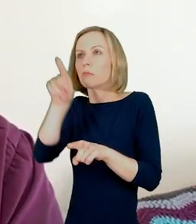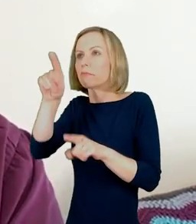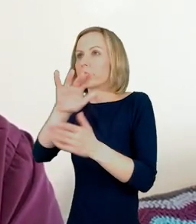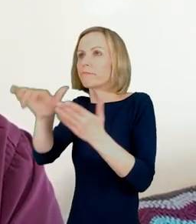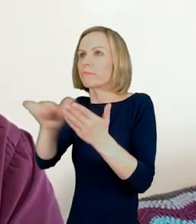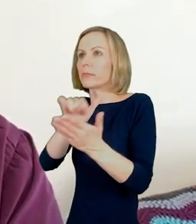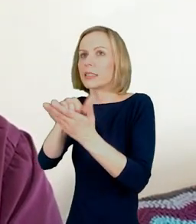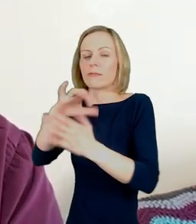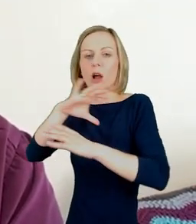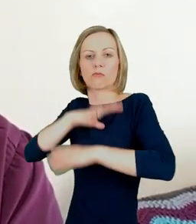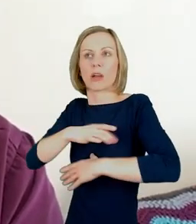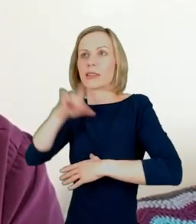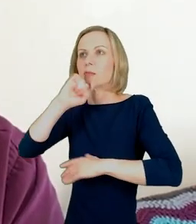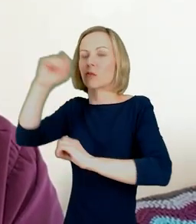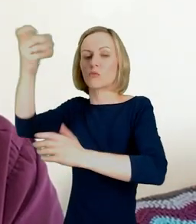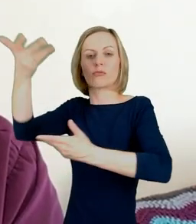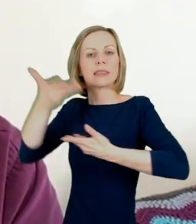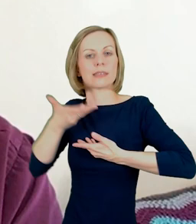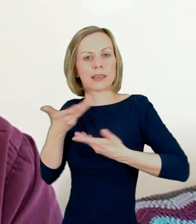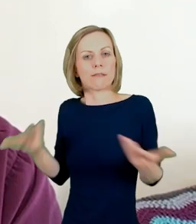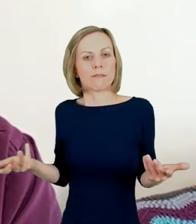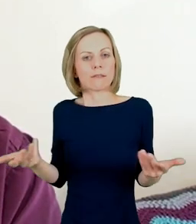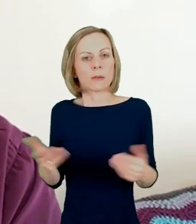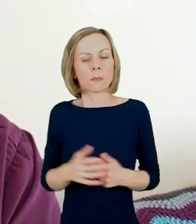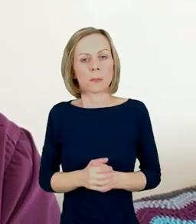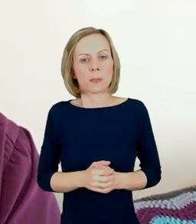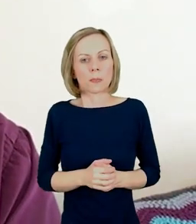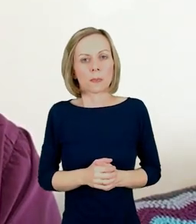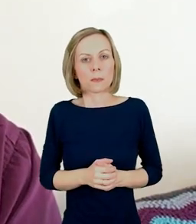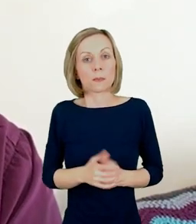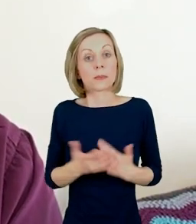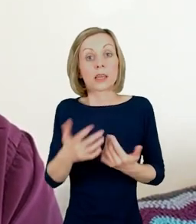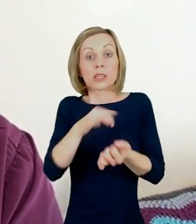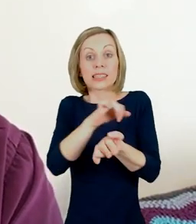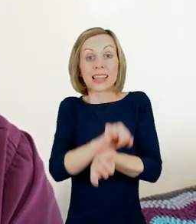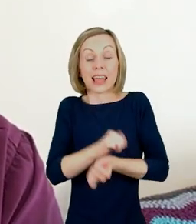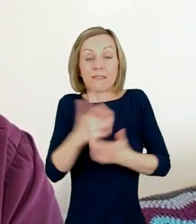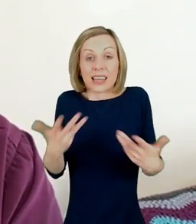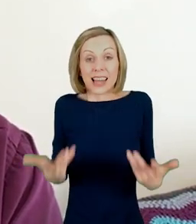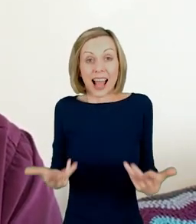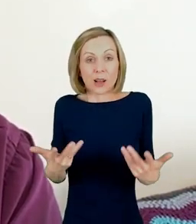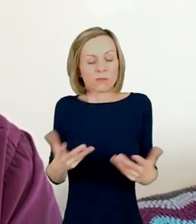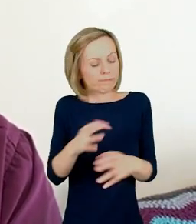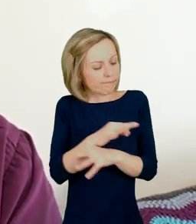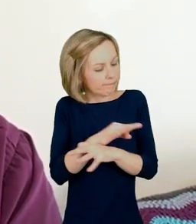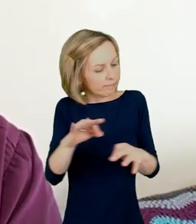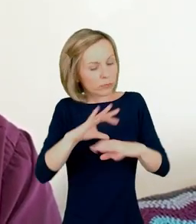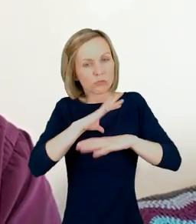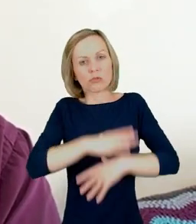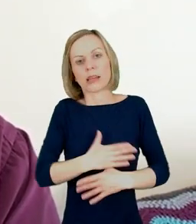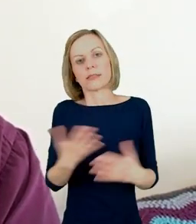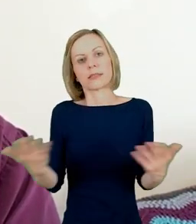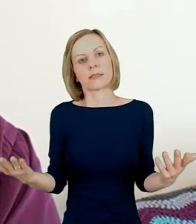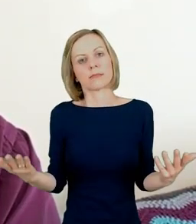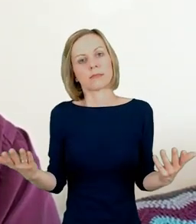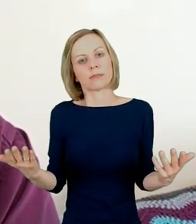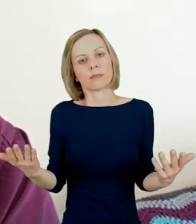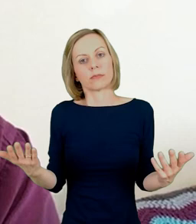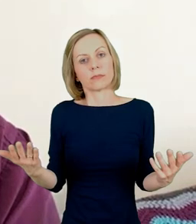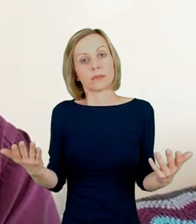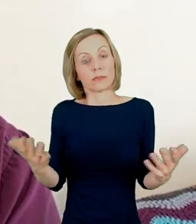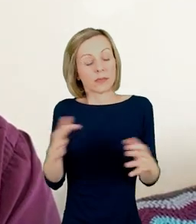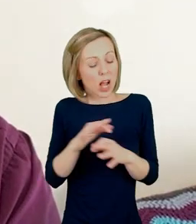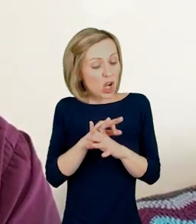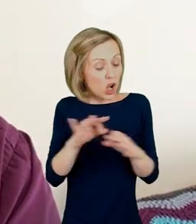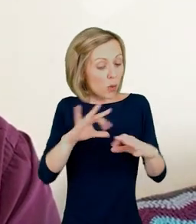shall inherit at the end of all things. For slaves today, there is no rest, and where